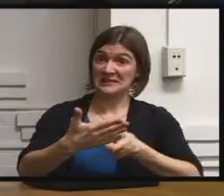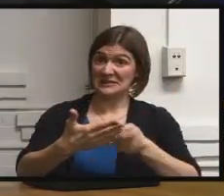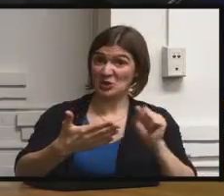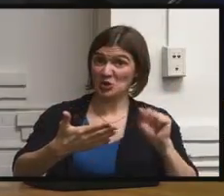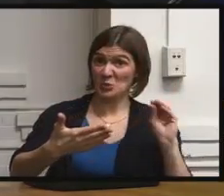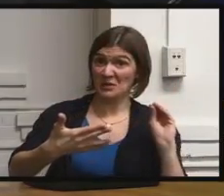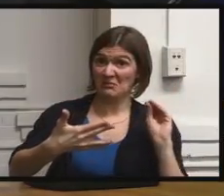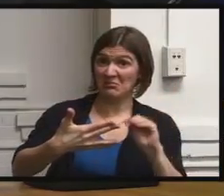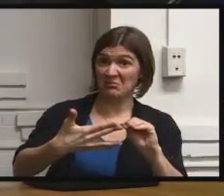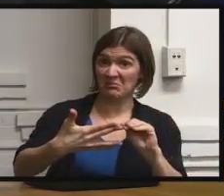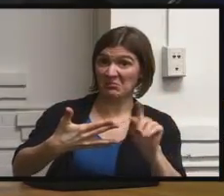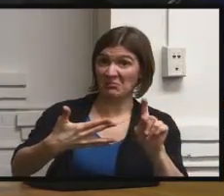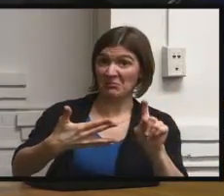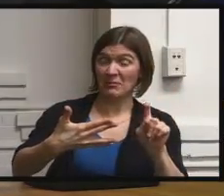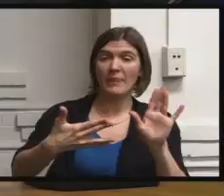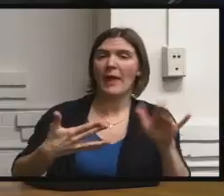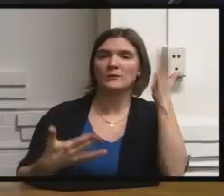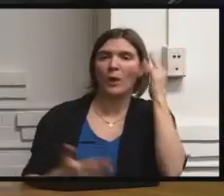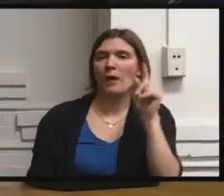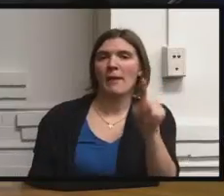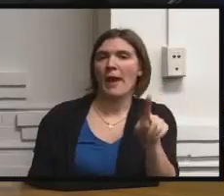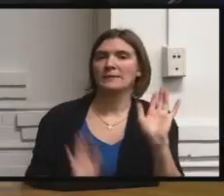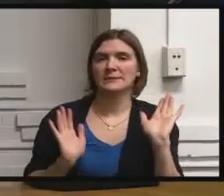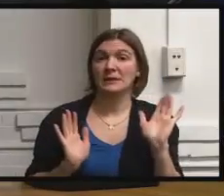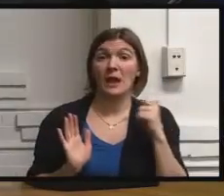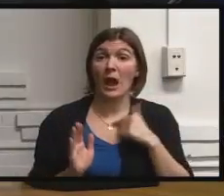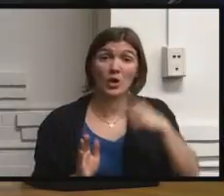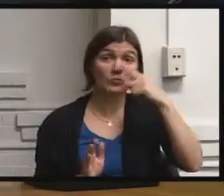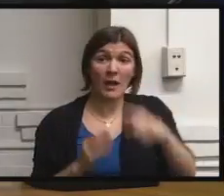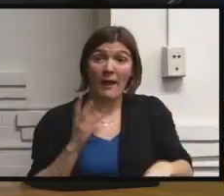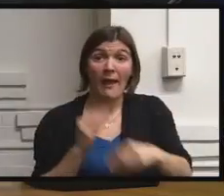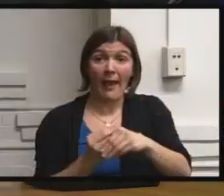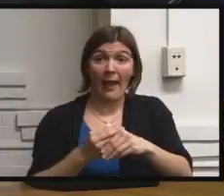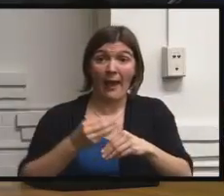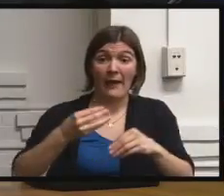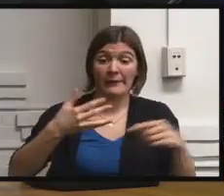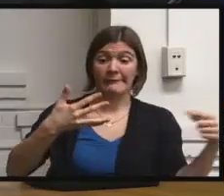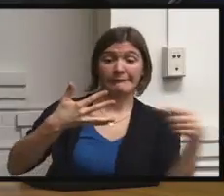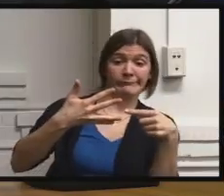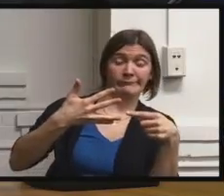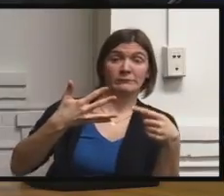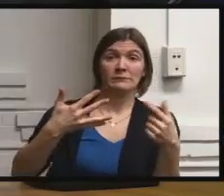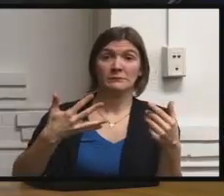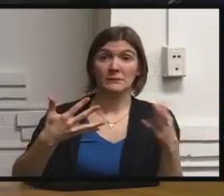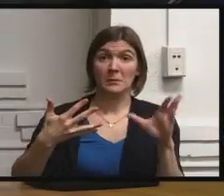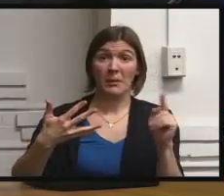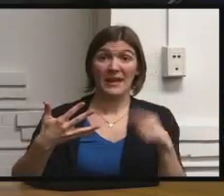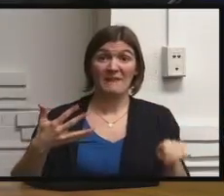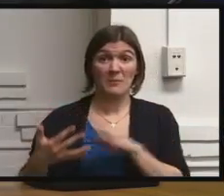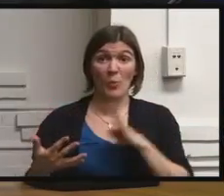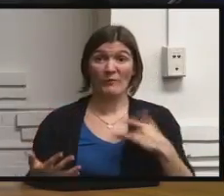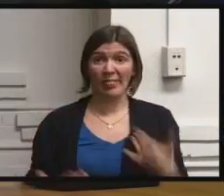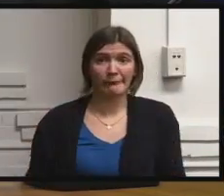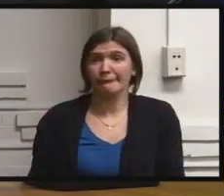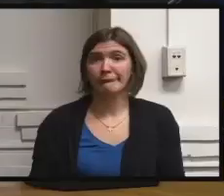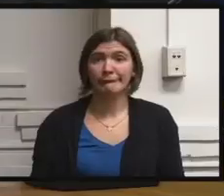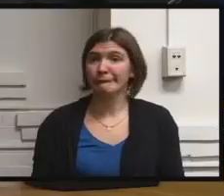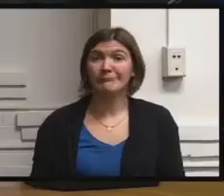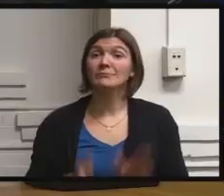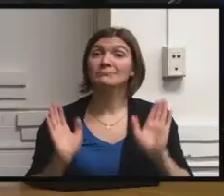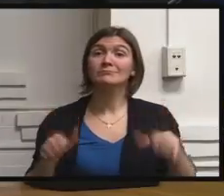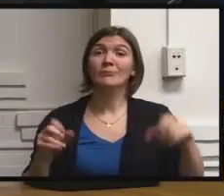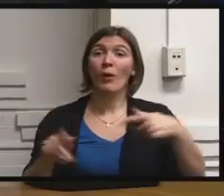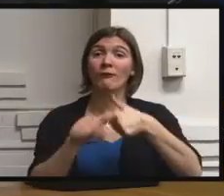on the plate to consider. That's why it's there, and I'm in favor of that. But if, you know, the board isn't, I'm